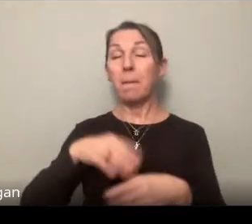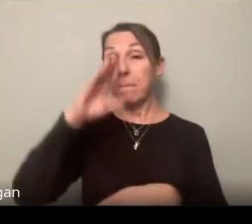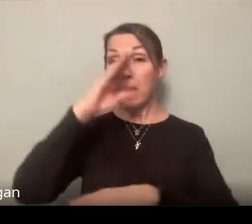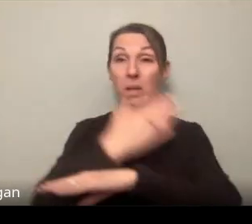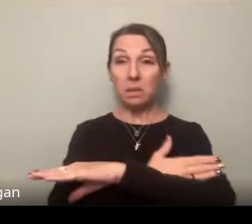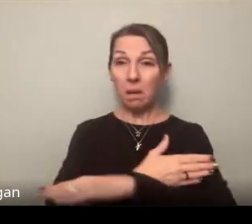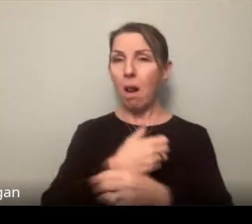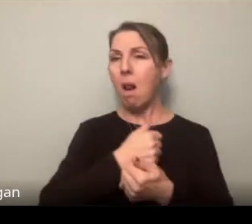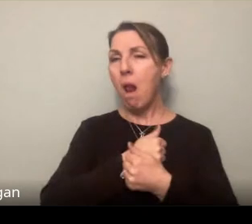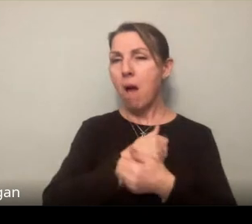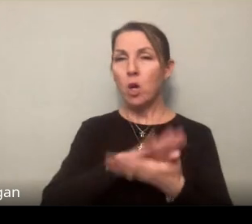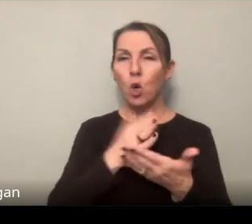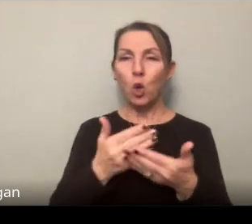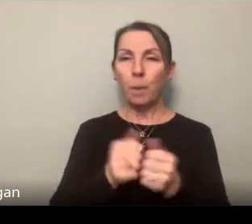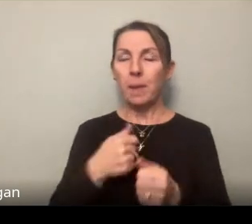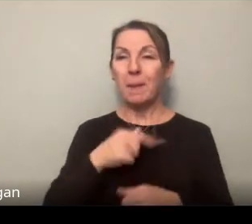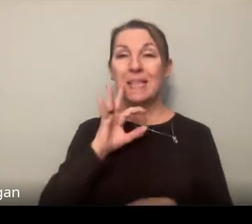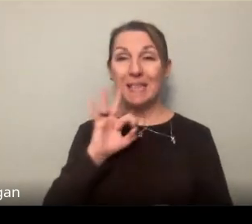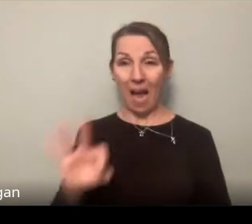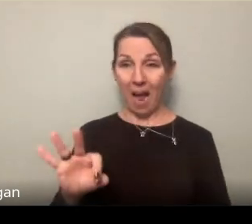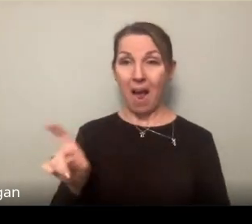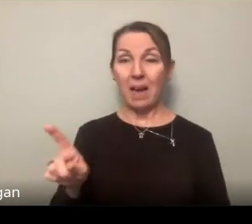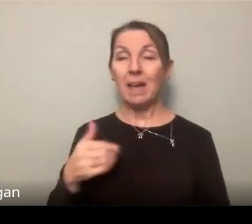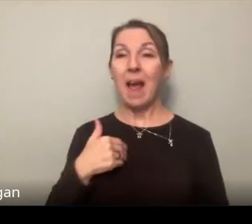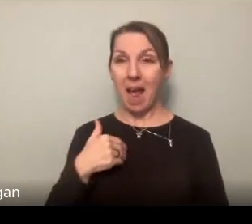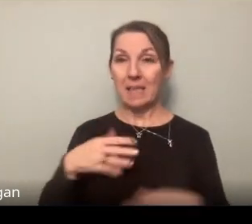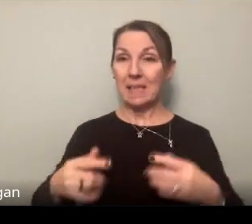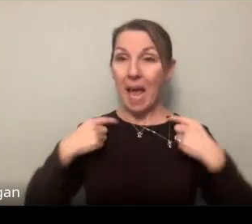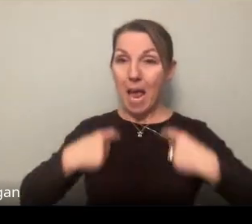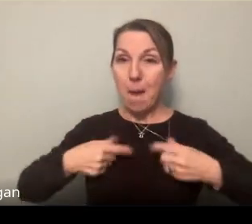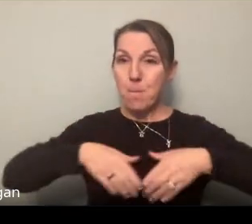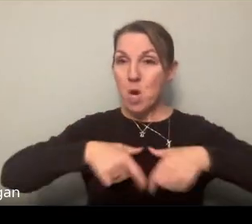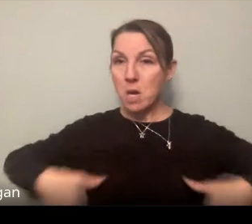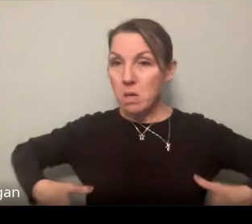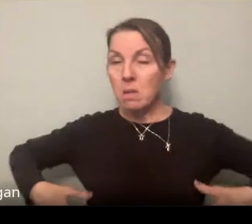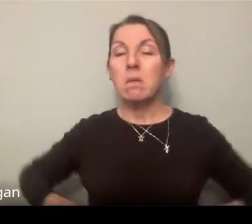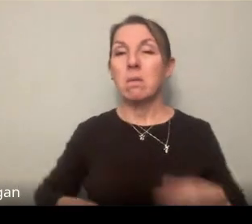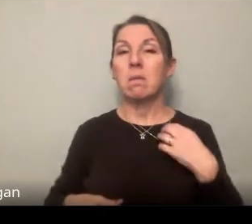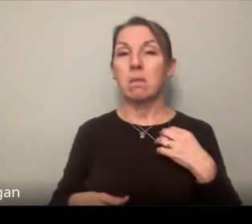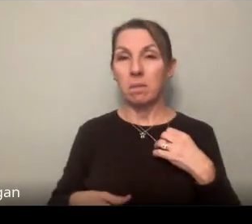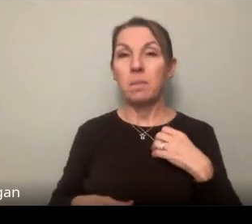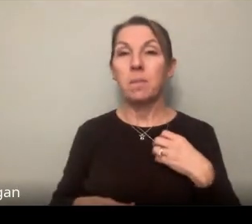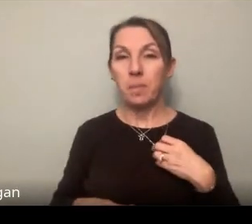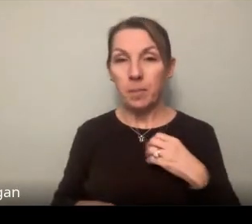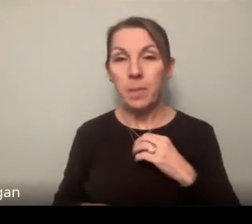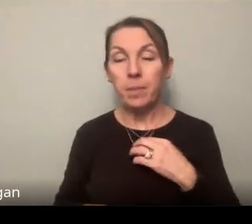he loves cooking with me. I have a 9-year-old son. He's even got an apron. So I'm all about it.